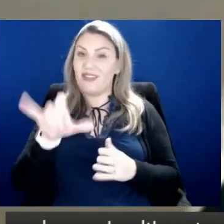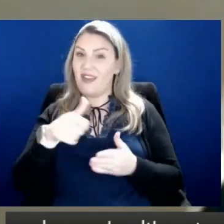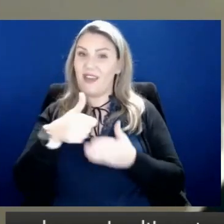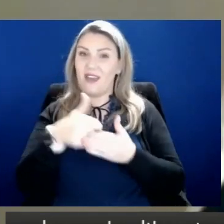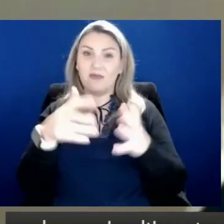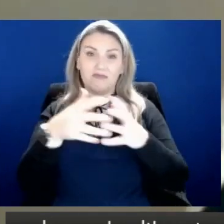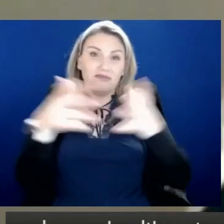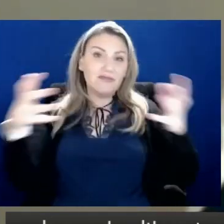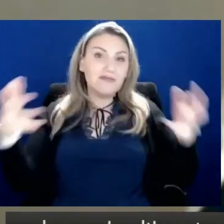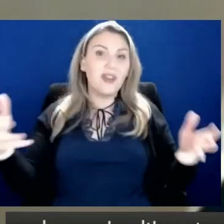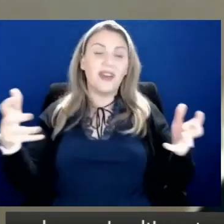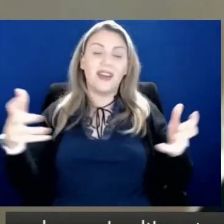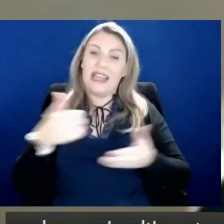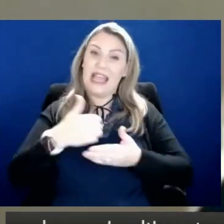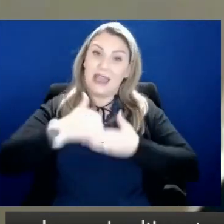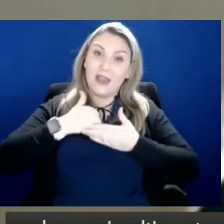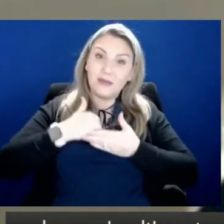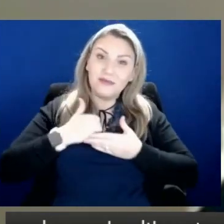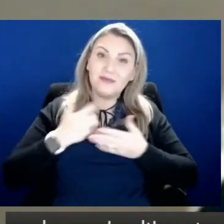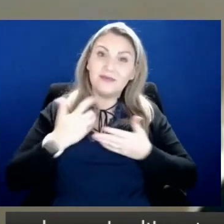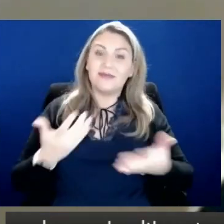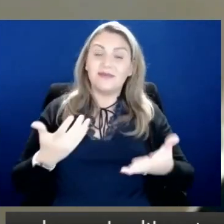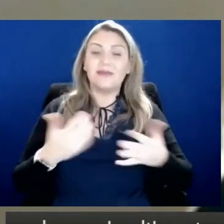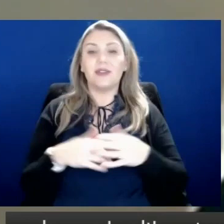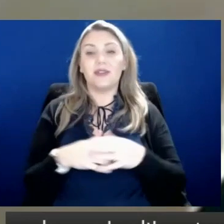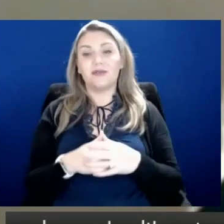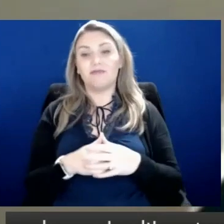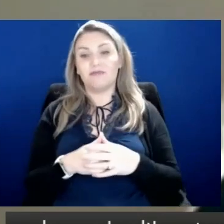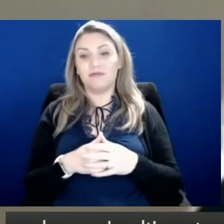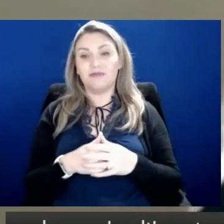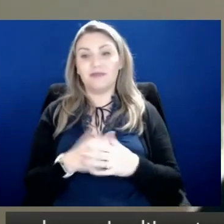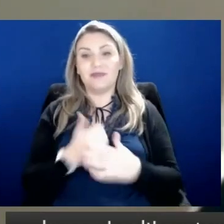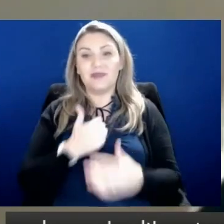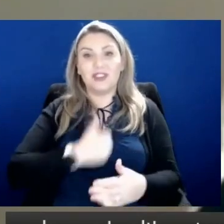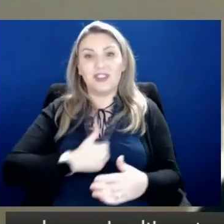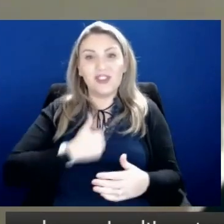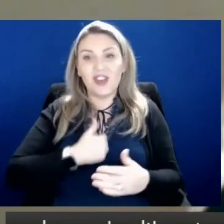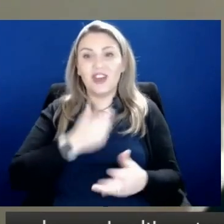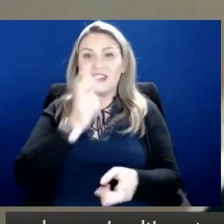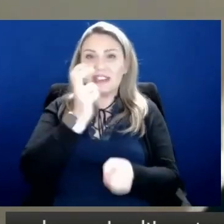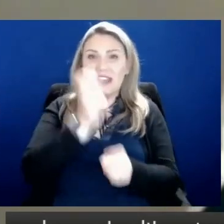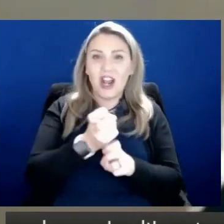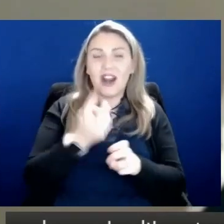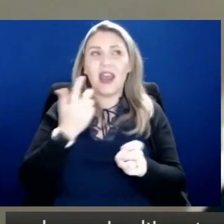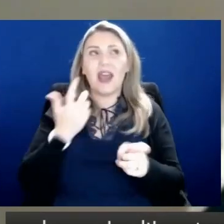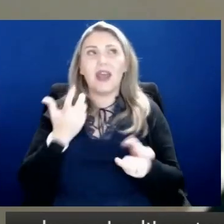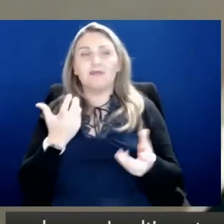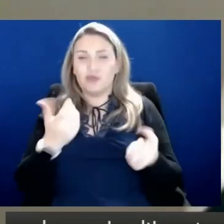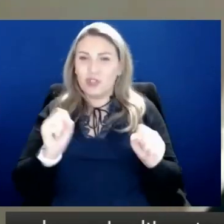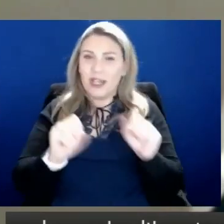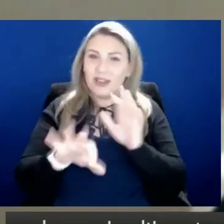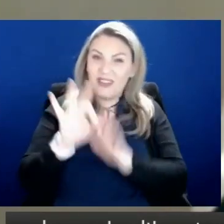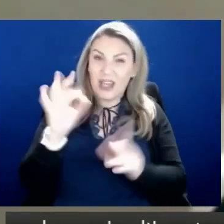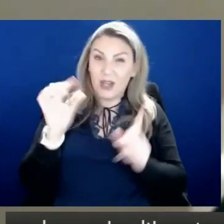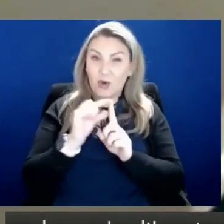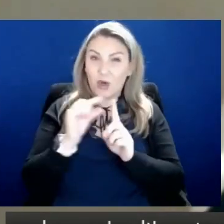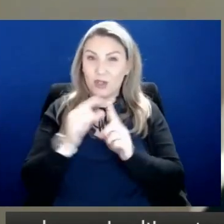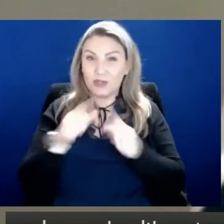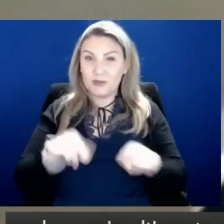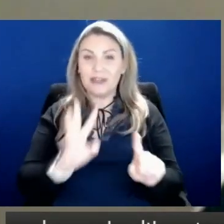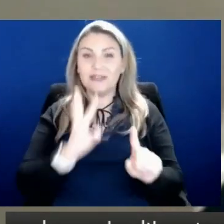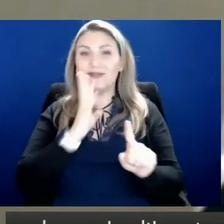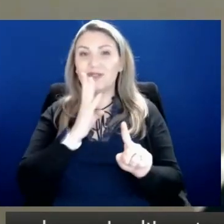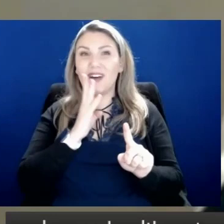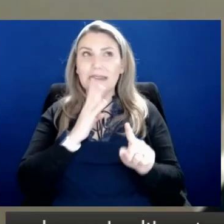it helps me a lot. And sorry, it's kind of hard because I'm trying to find words sometimes on talking, but